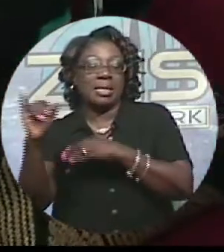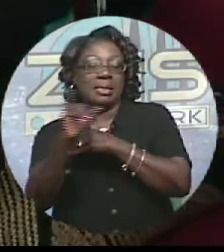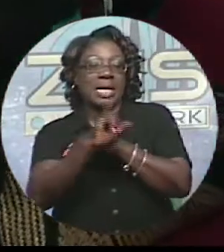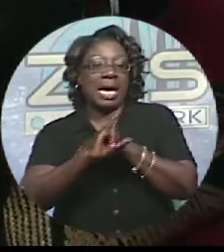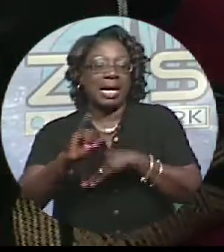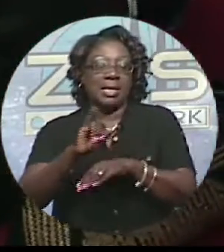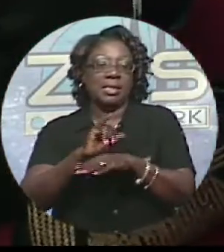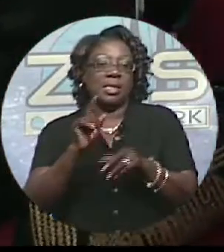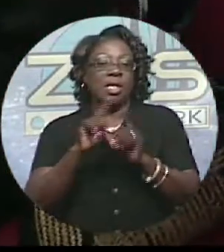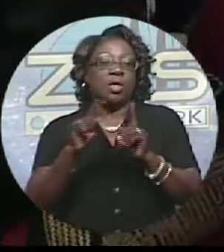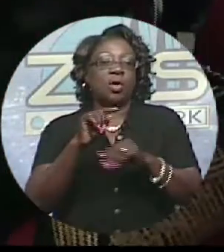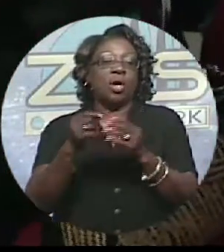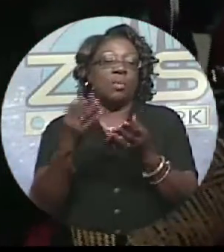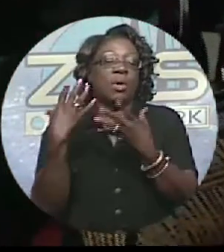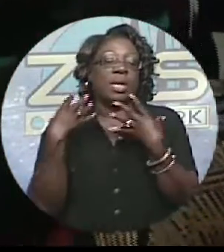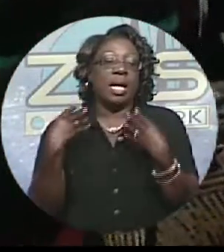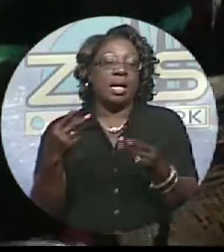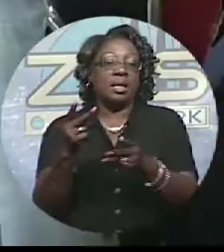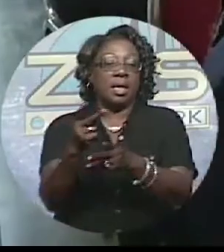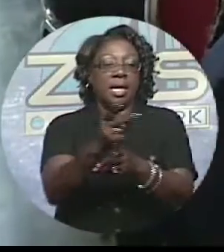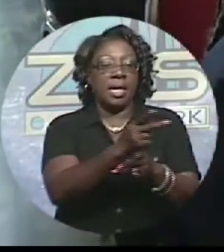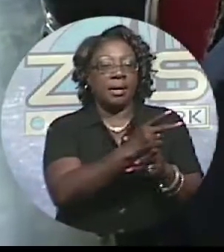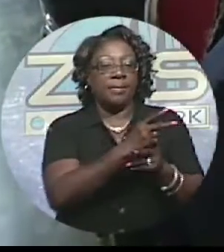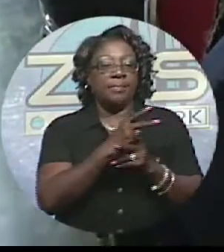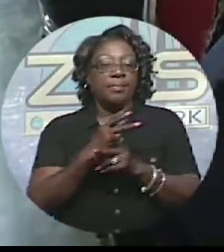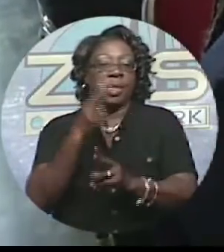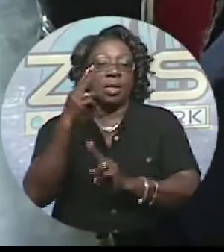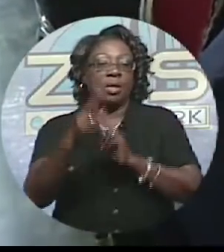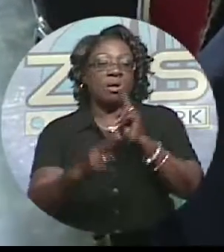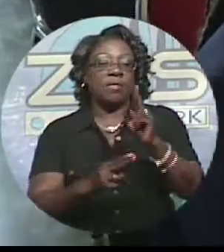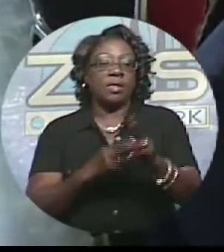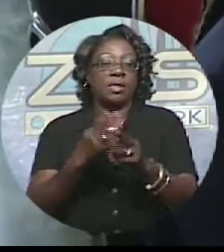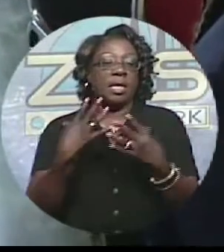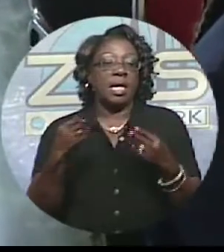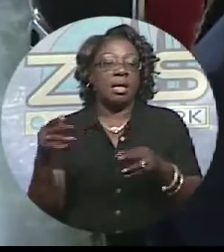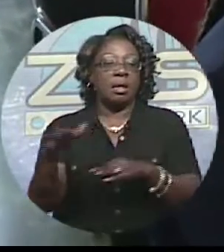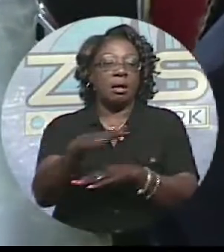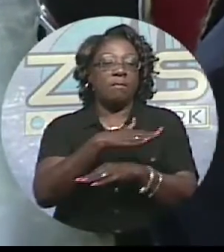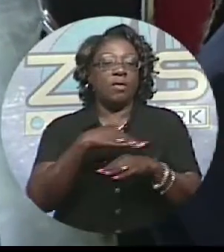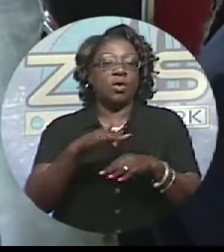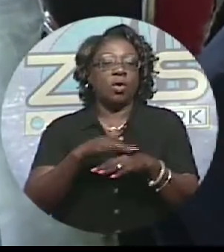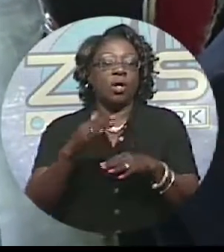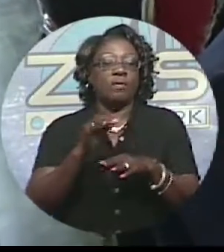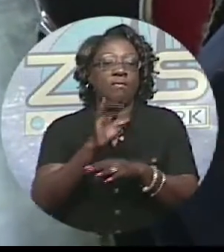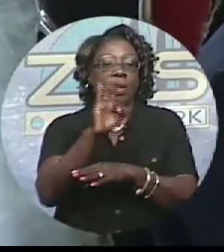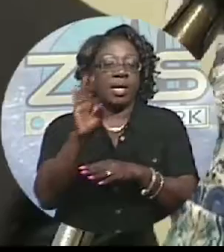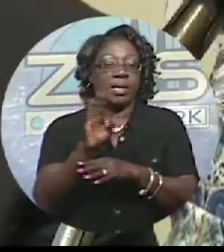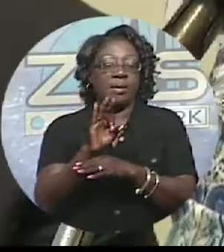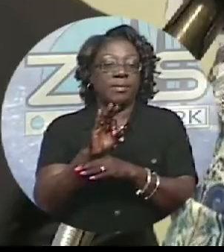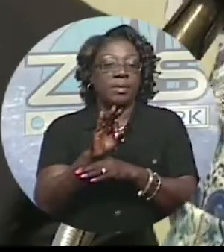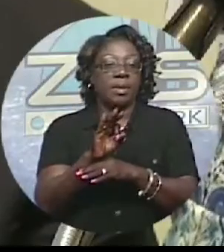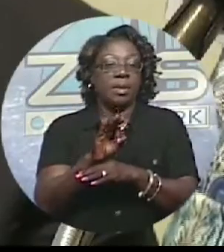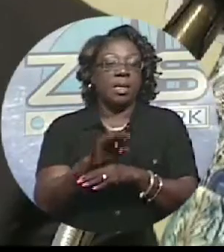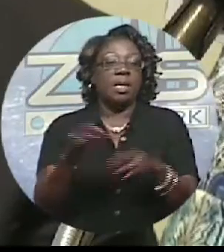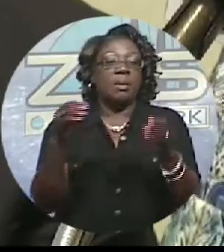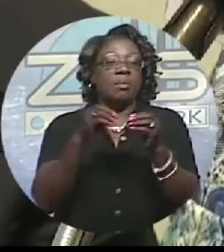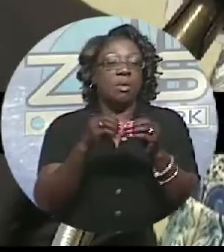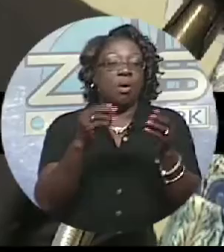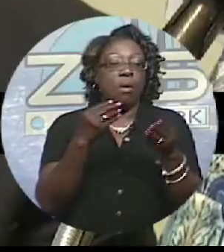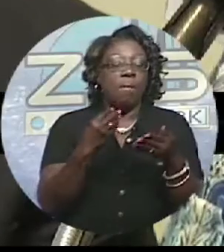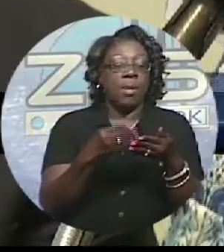universal healthcare at a panel discussion on universal health coverage on Friday. There will be no money in